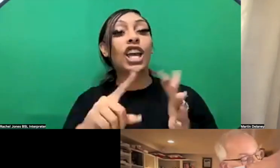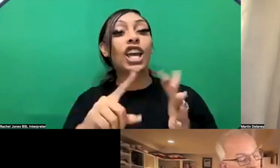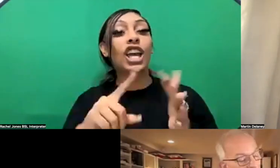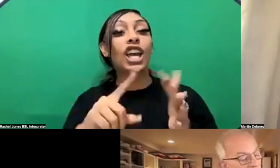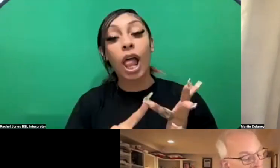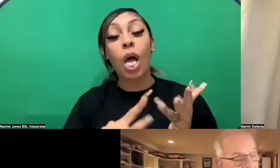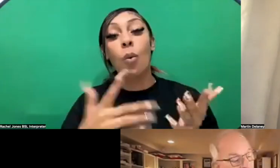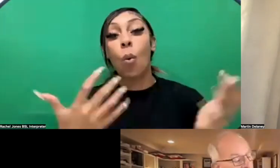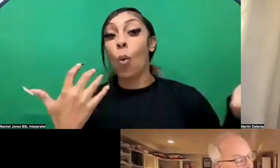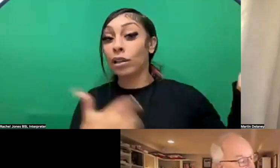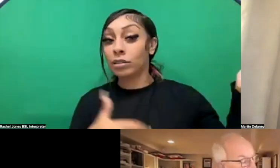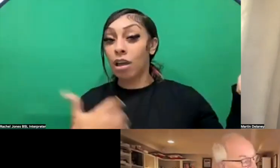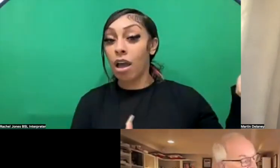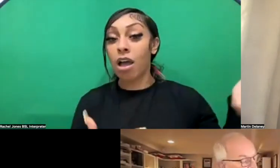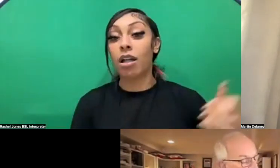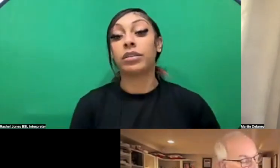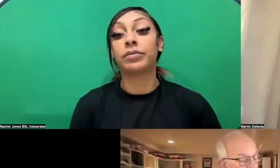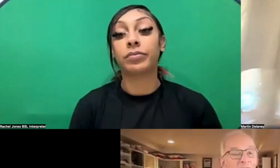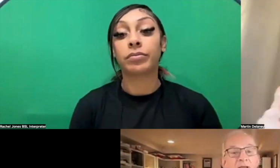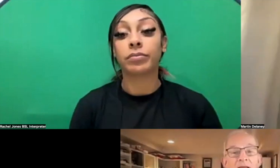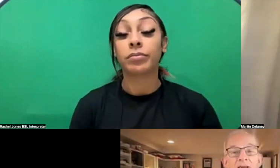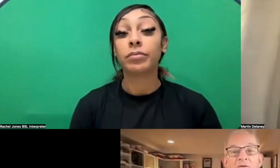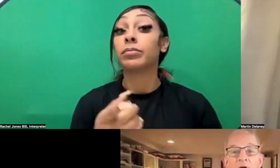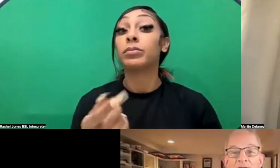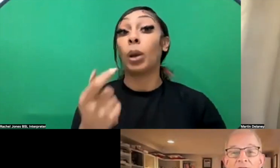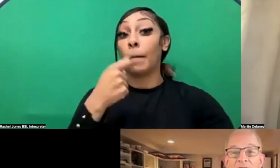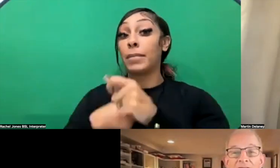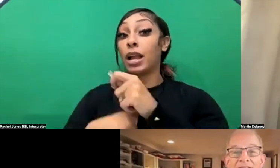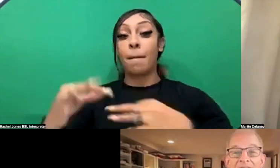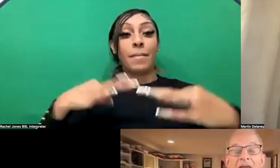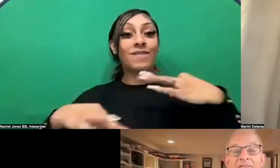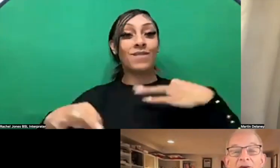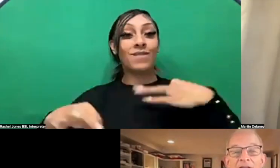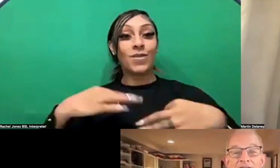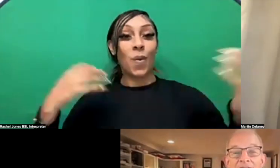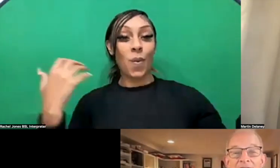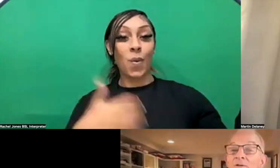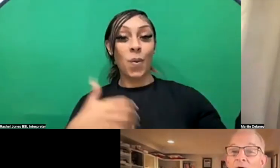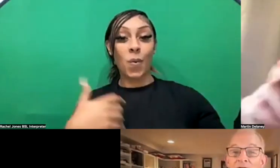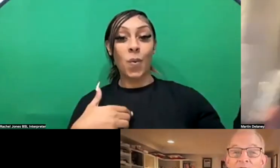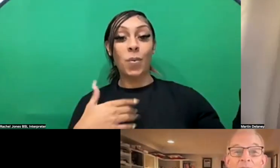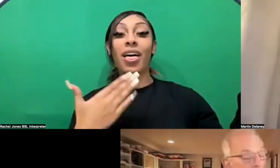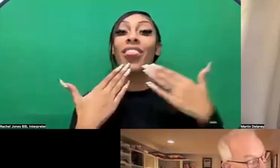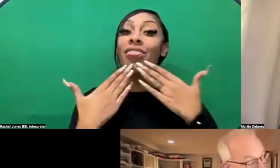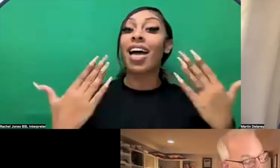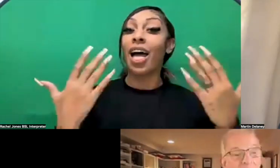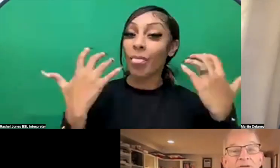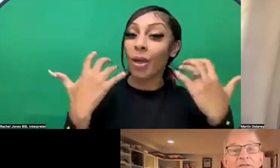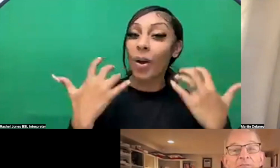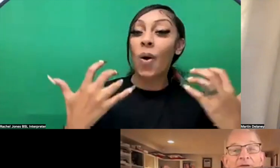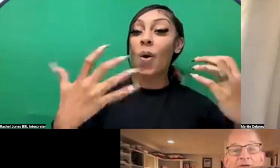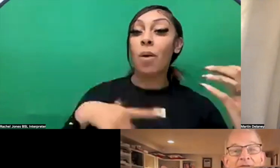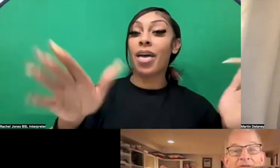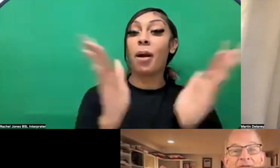And then you can do things like, if you're giving a performance and you want to thank the audience, or you want them to applaud, you press